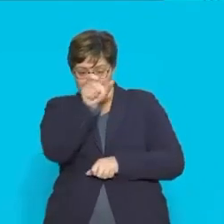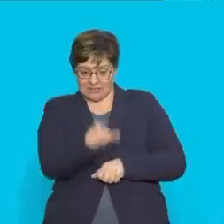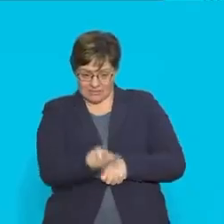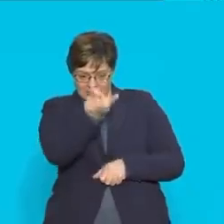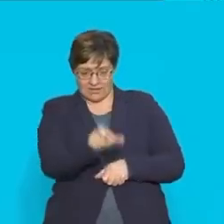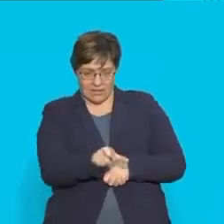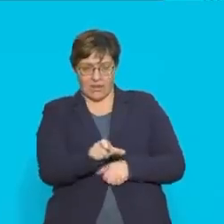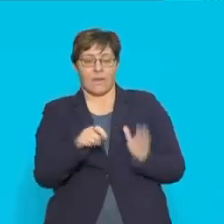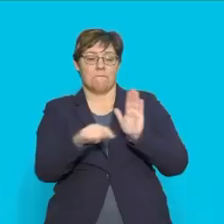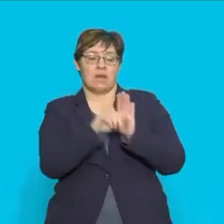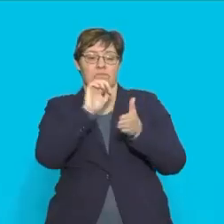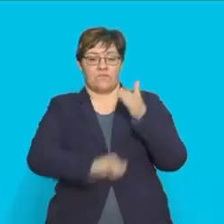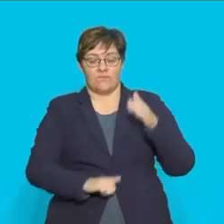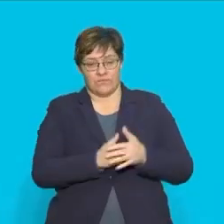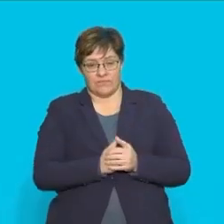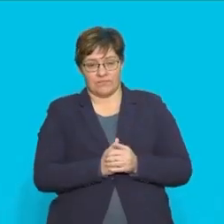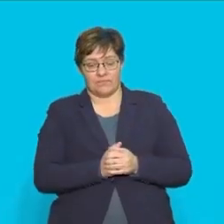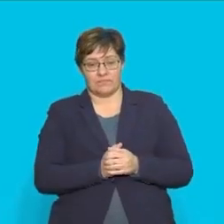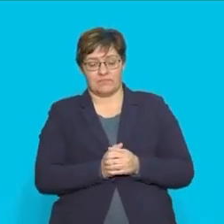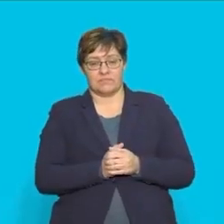intersection, which is this part.